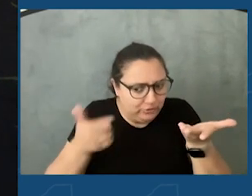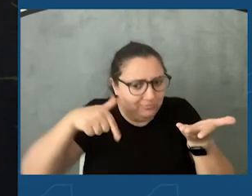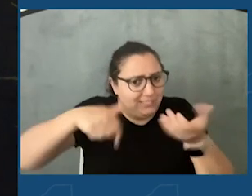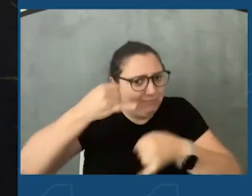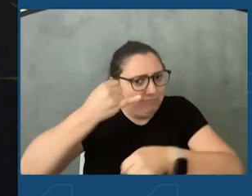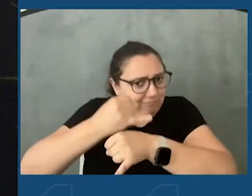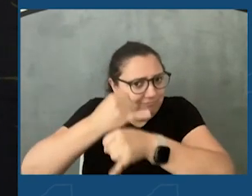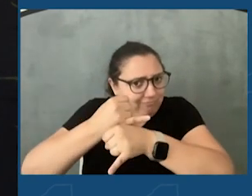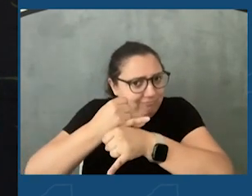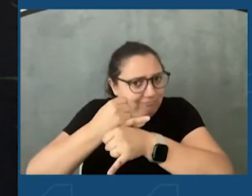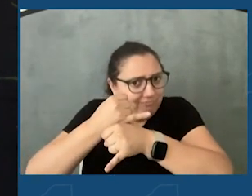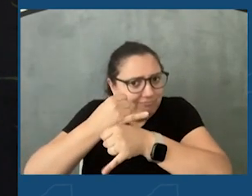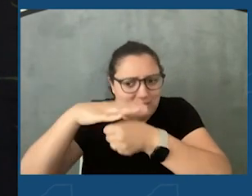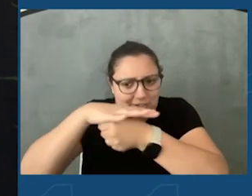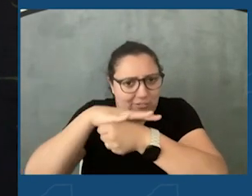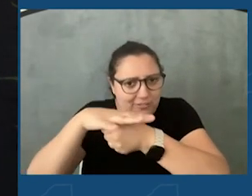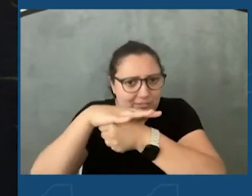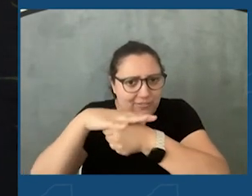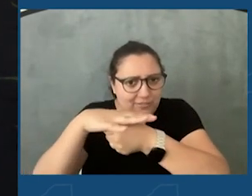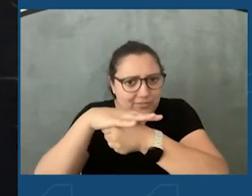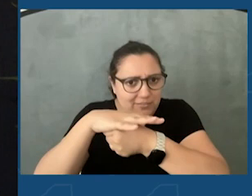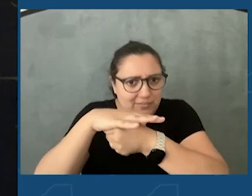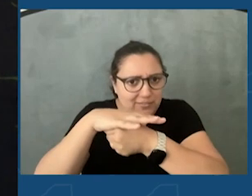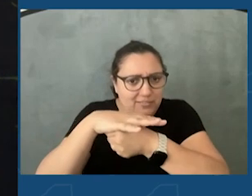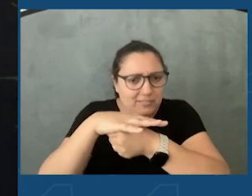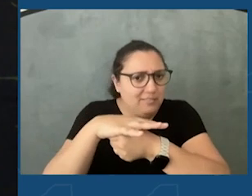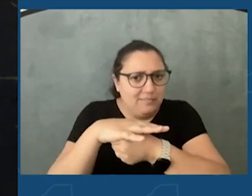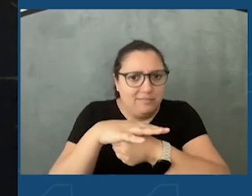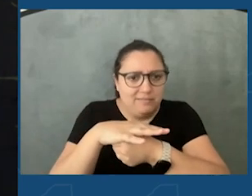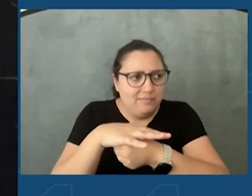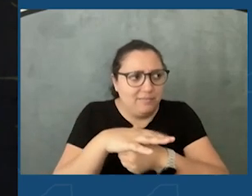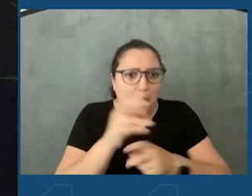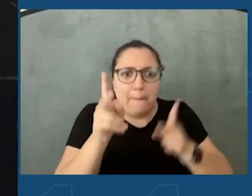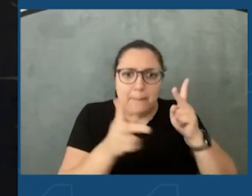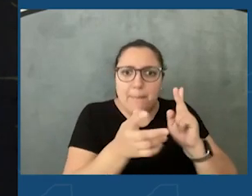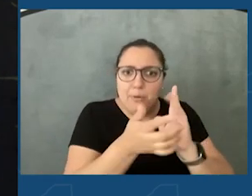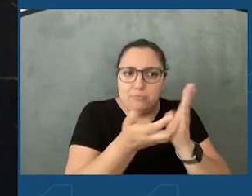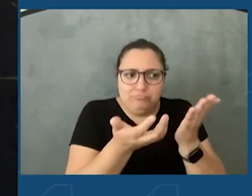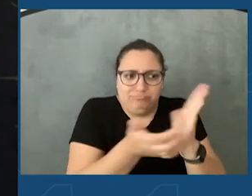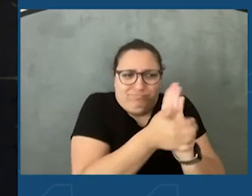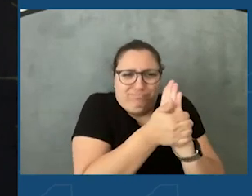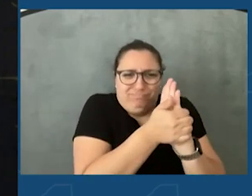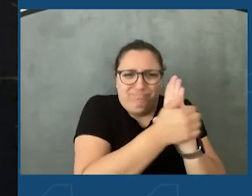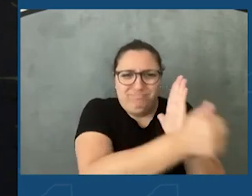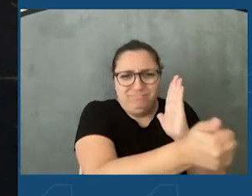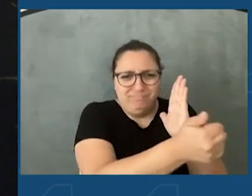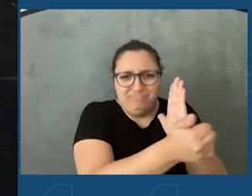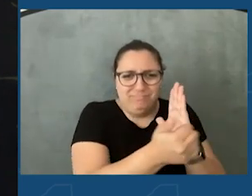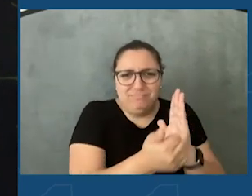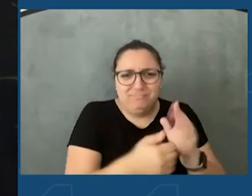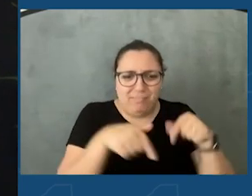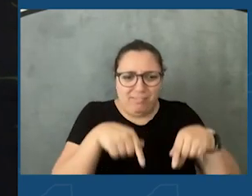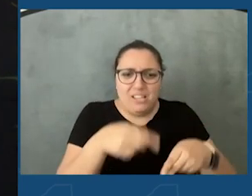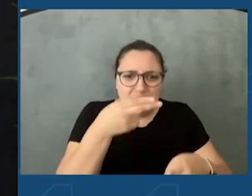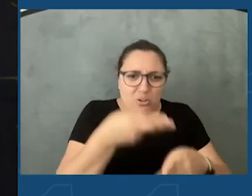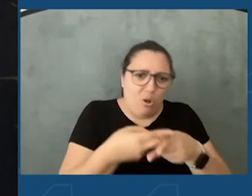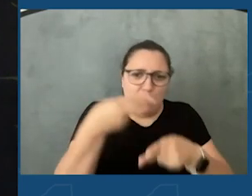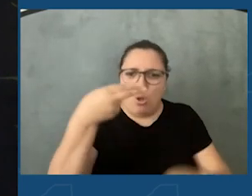the caliber of the workforce that called this area home. And at one time, it is extraordinary to think about